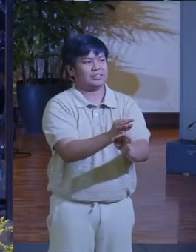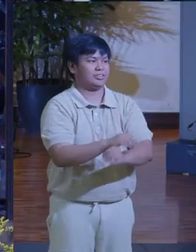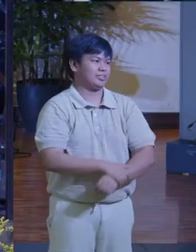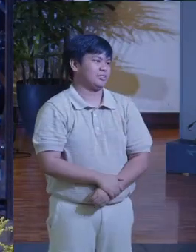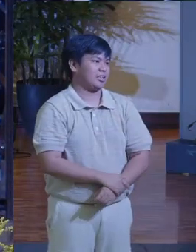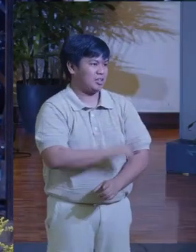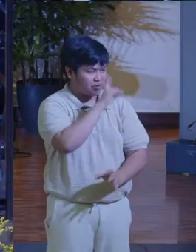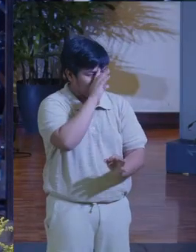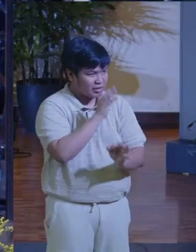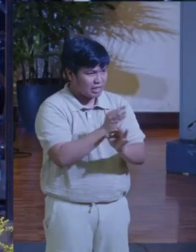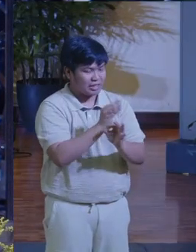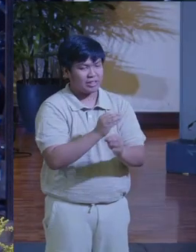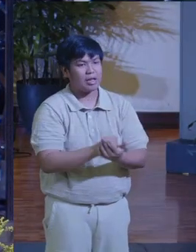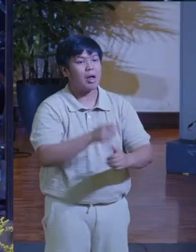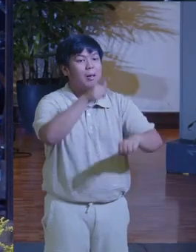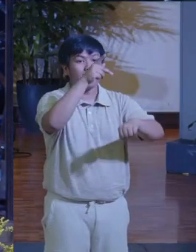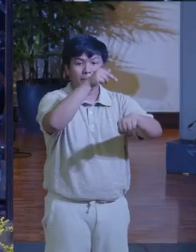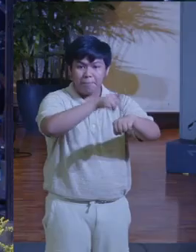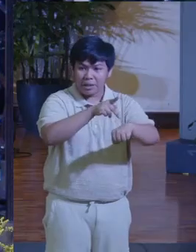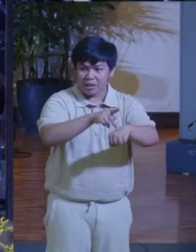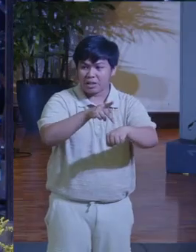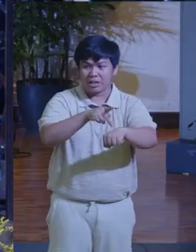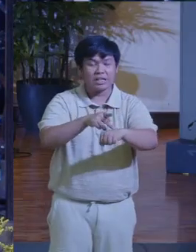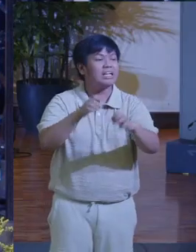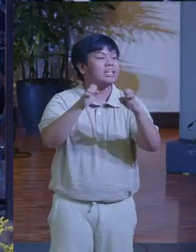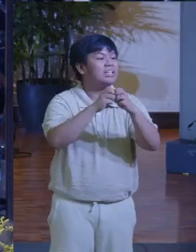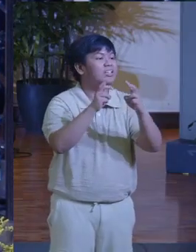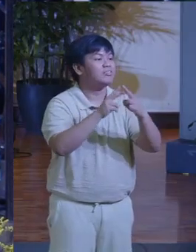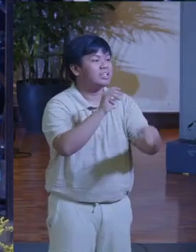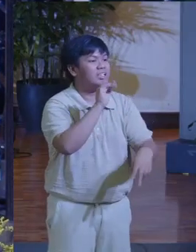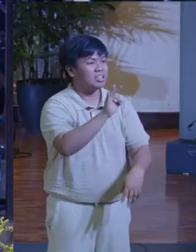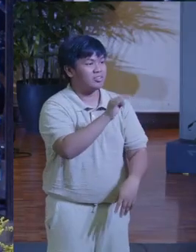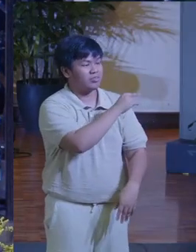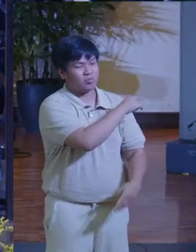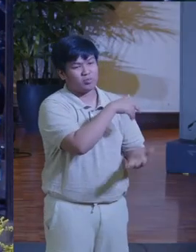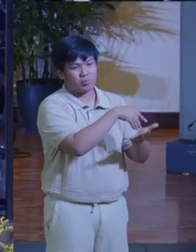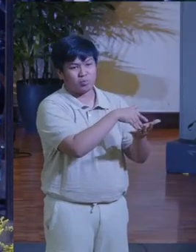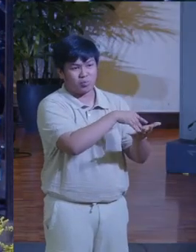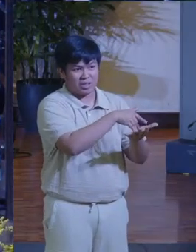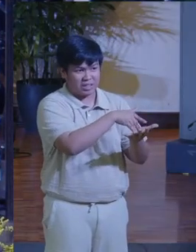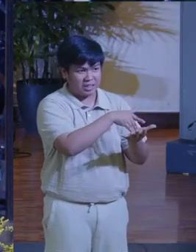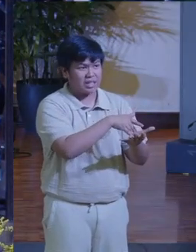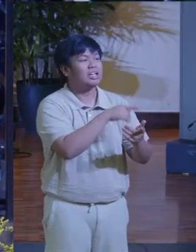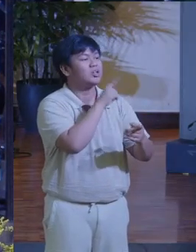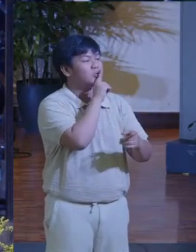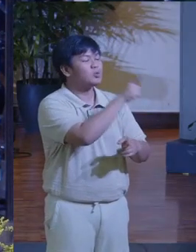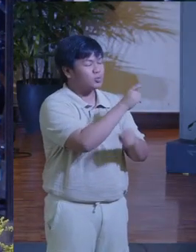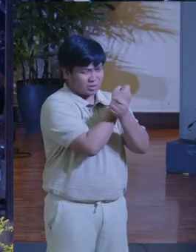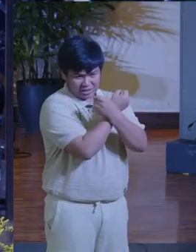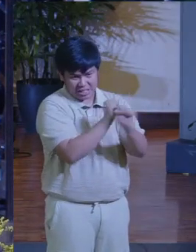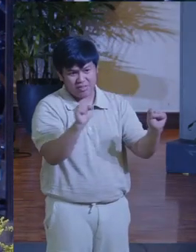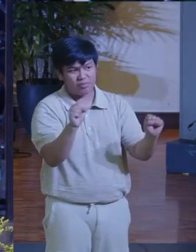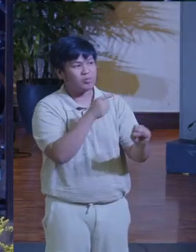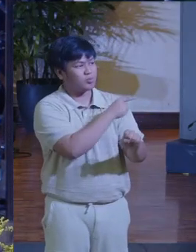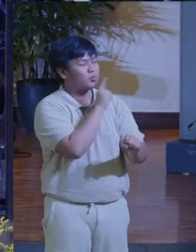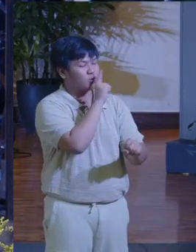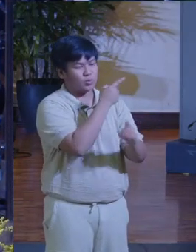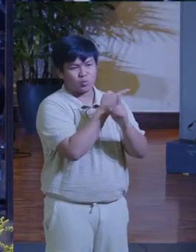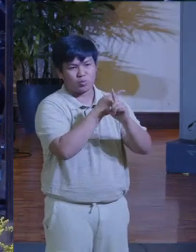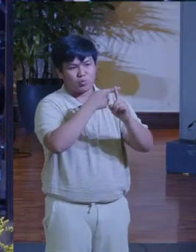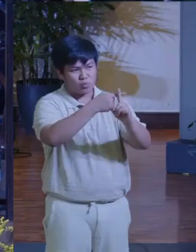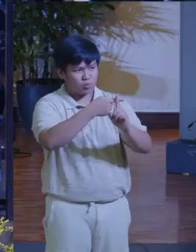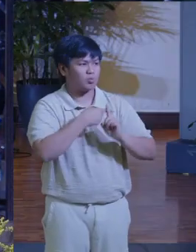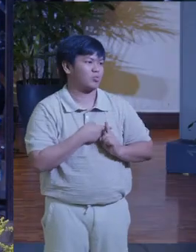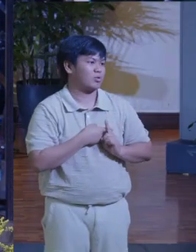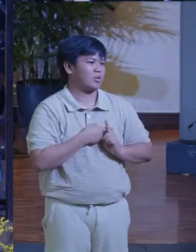time. Si Peter po, kahit po nang hina, he was saved by faith in